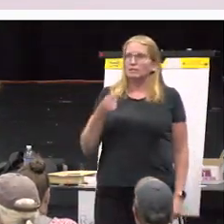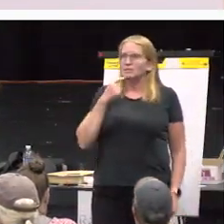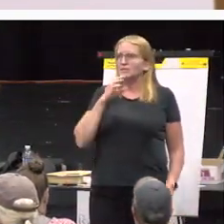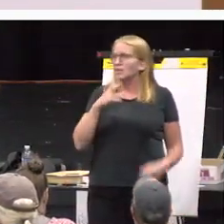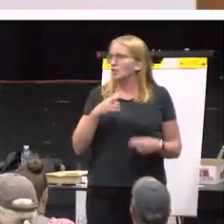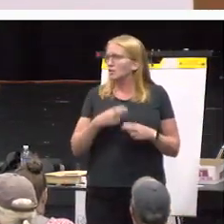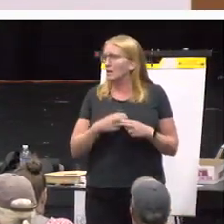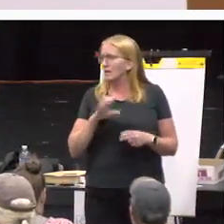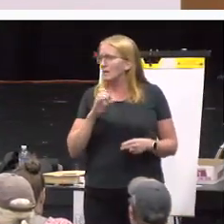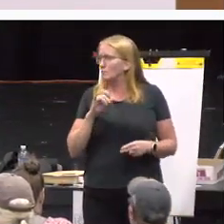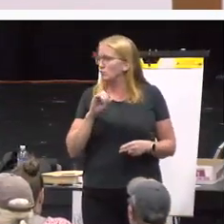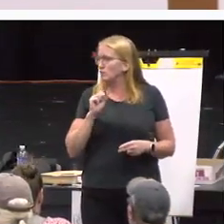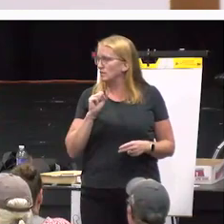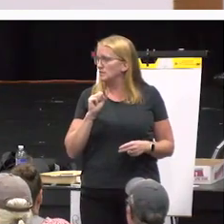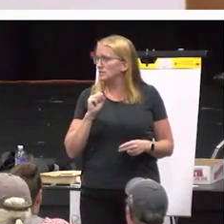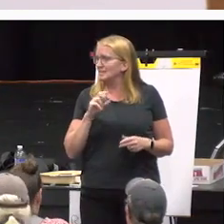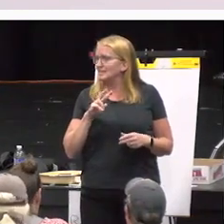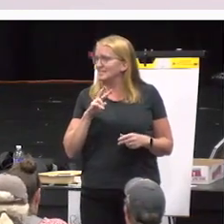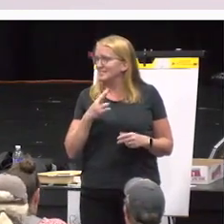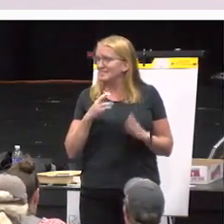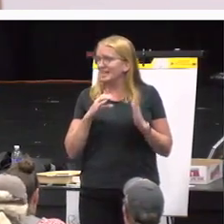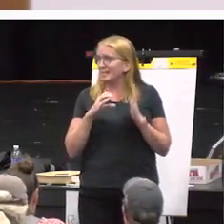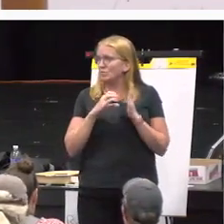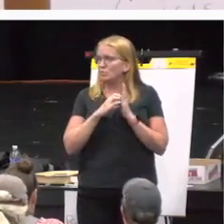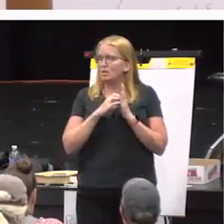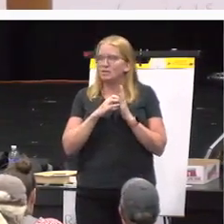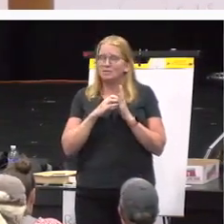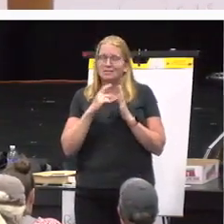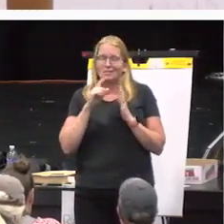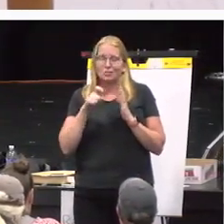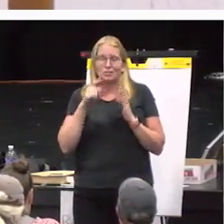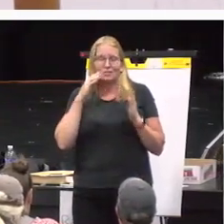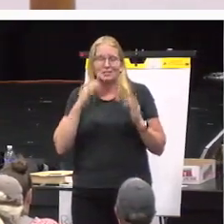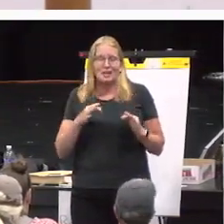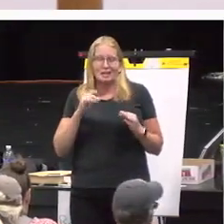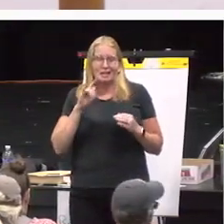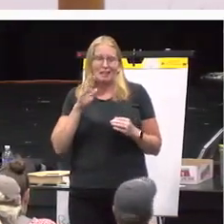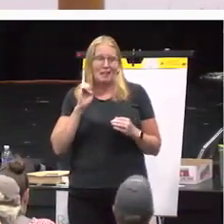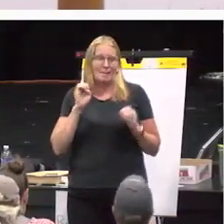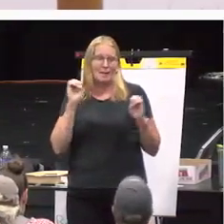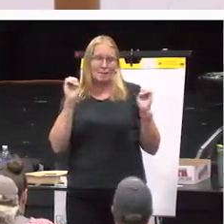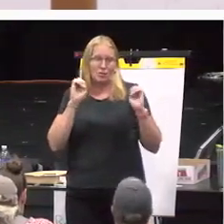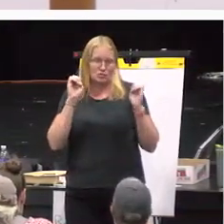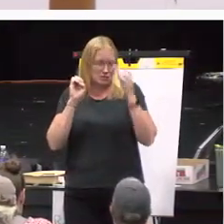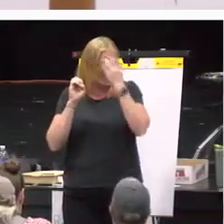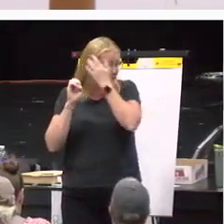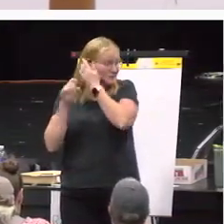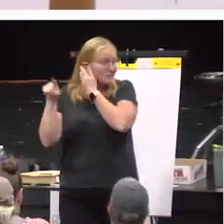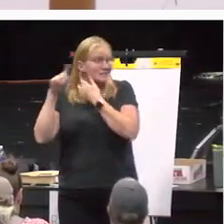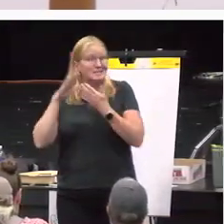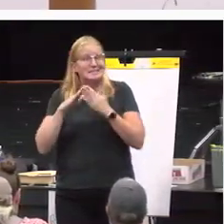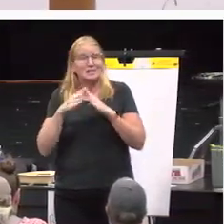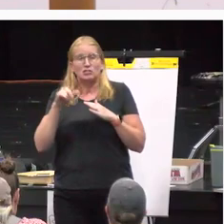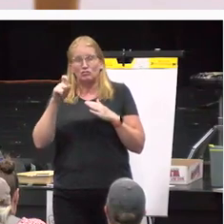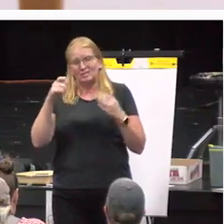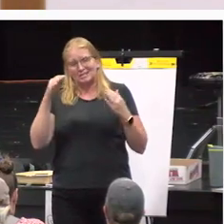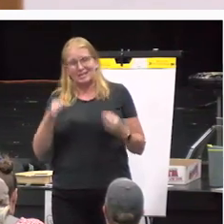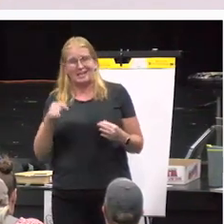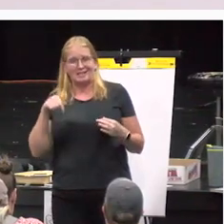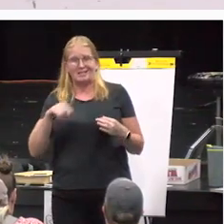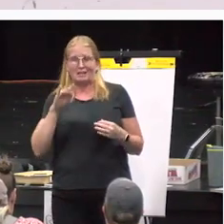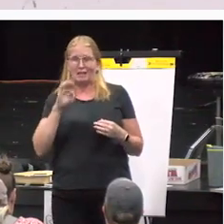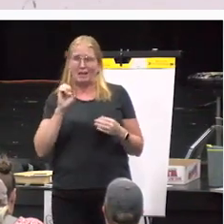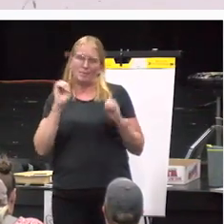Piatek. The second one is declare a climate emergency. The city should declare a climate emergency to elevate